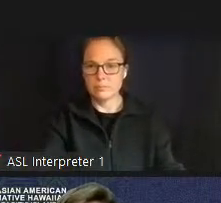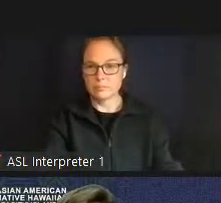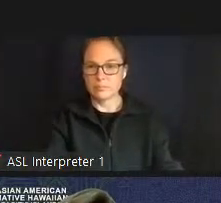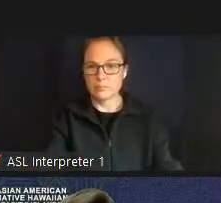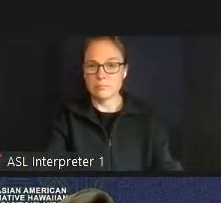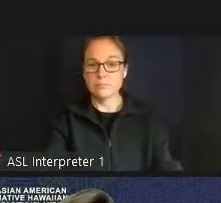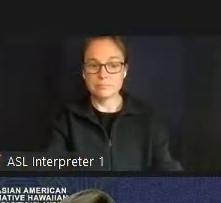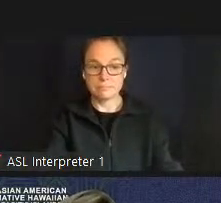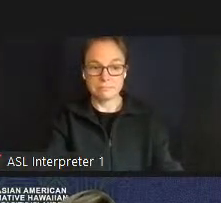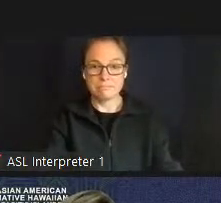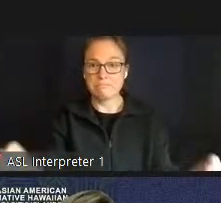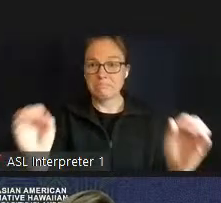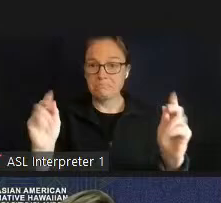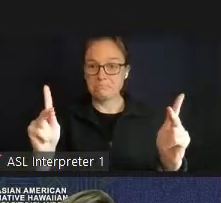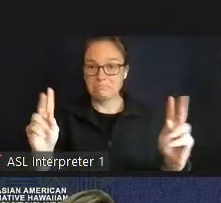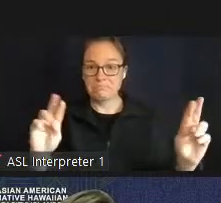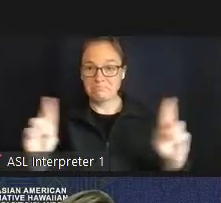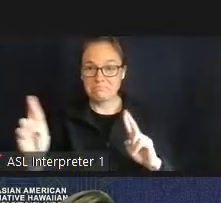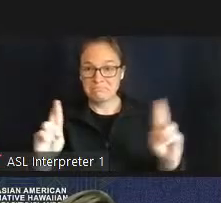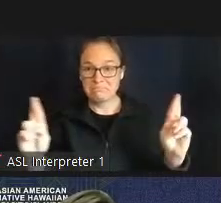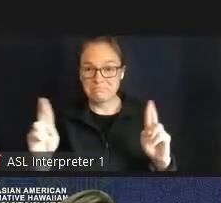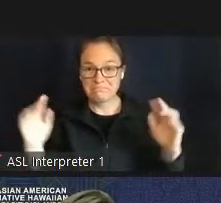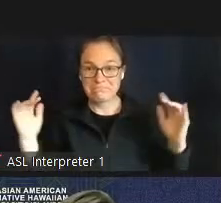Okay, are we ready to come back?